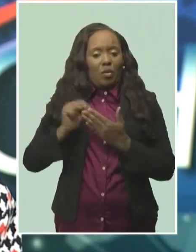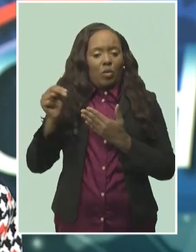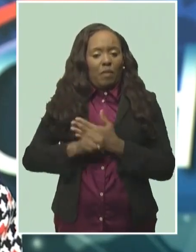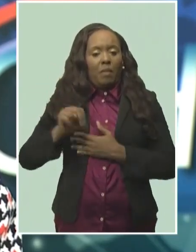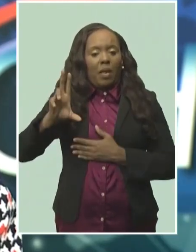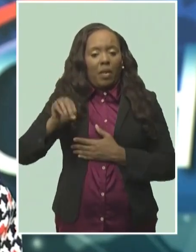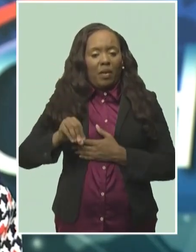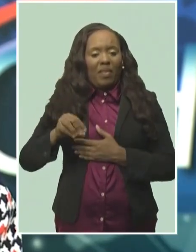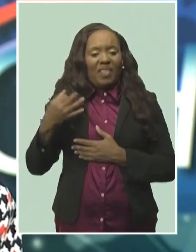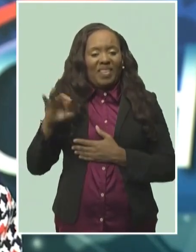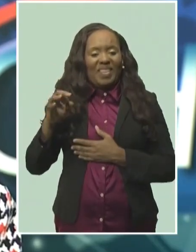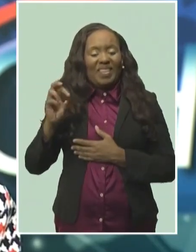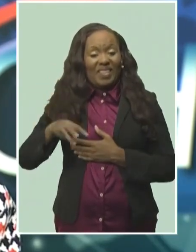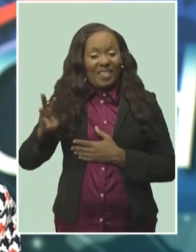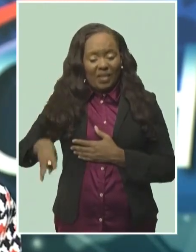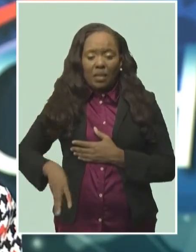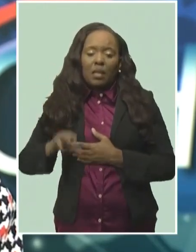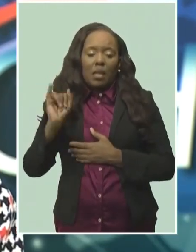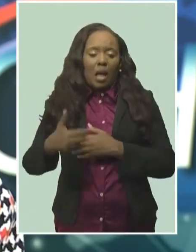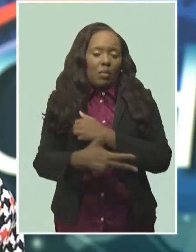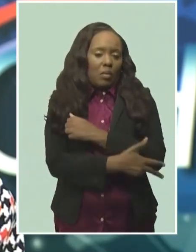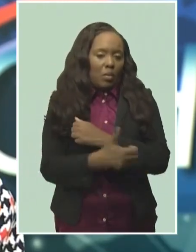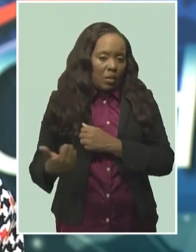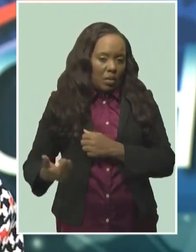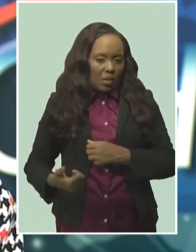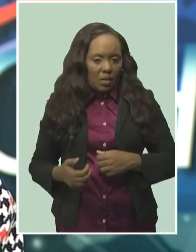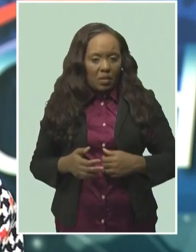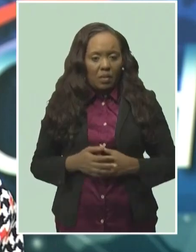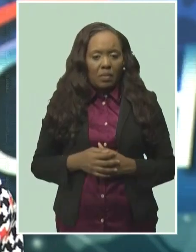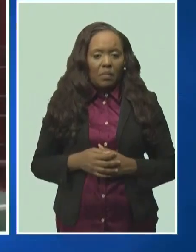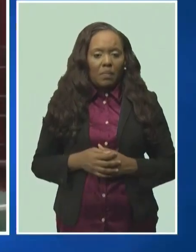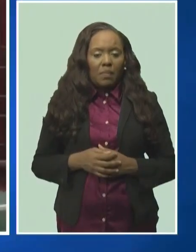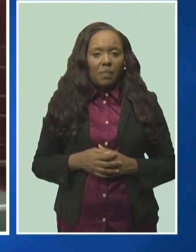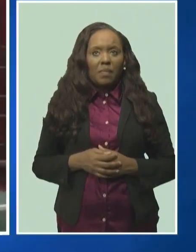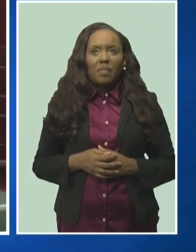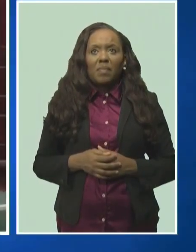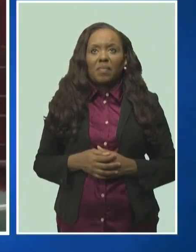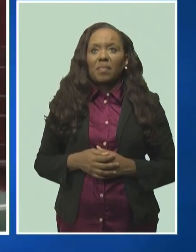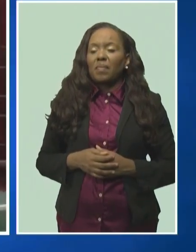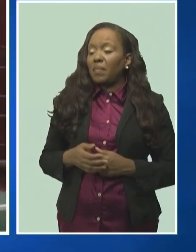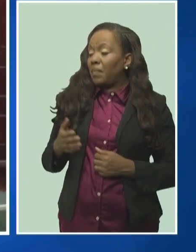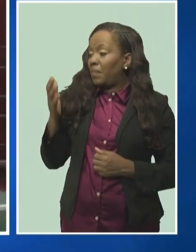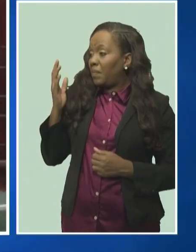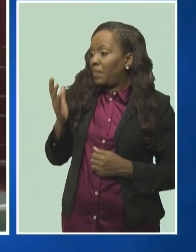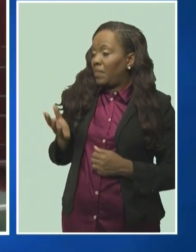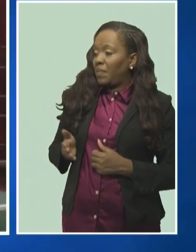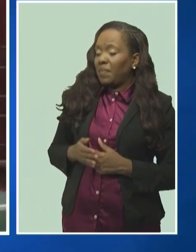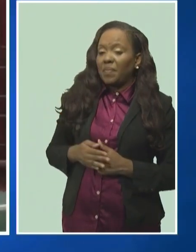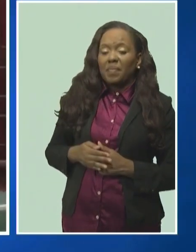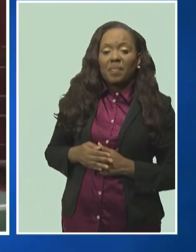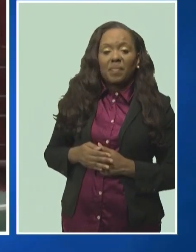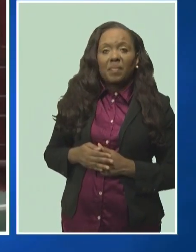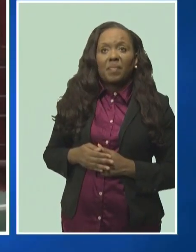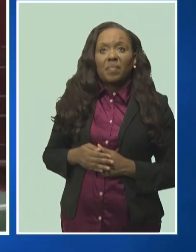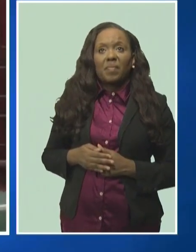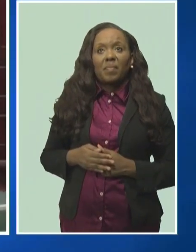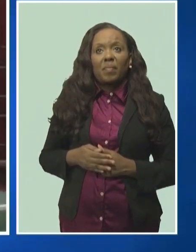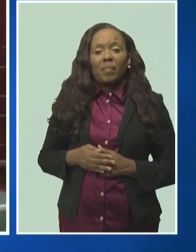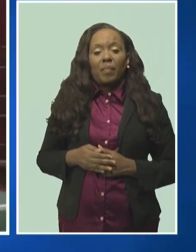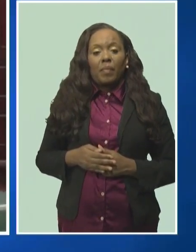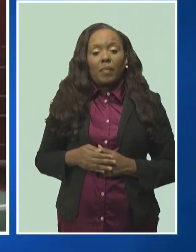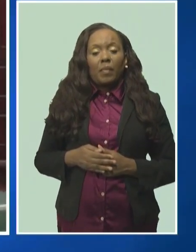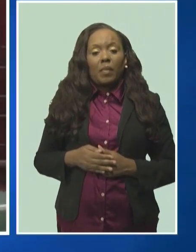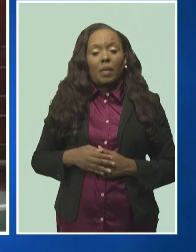in 1966 was among the items taken. I have been informed that the fingerprints results are